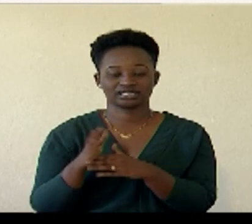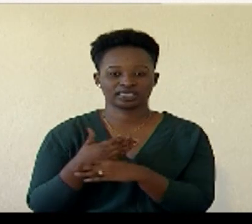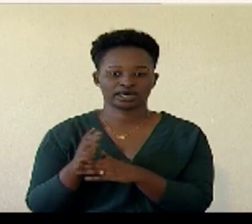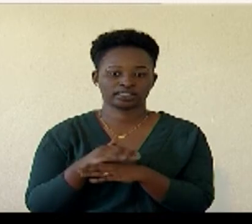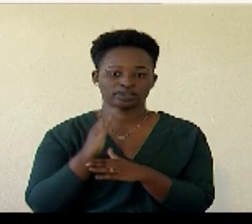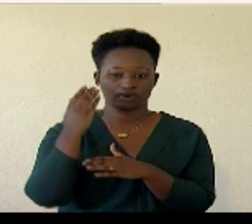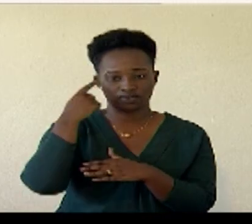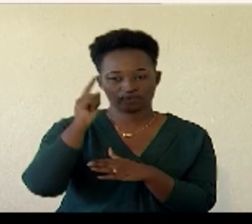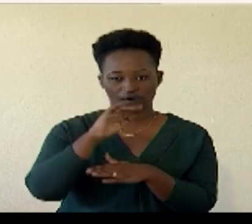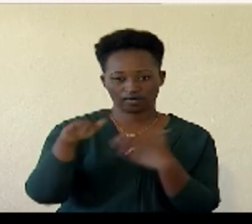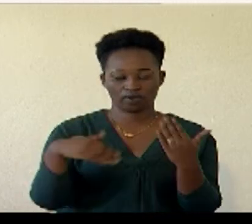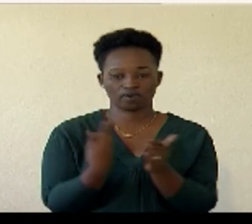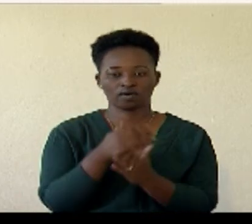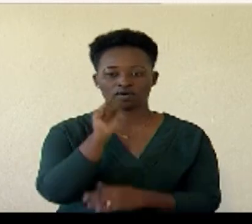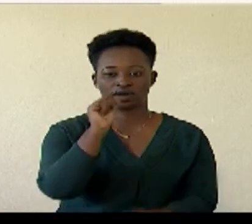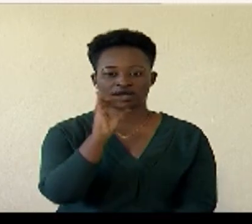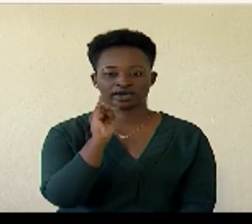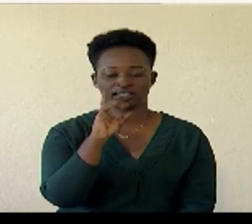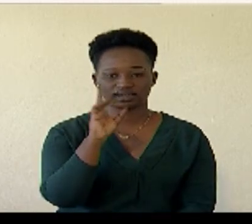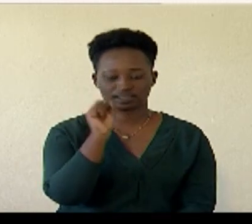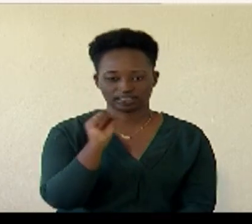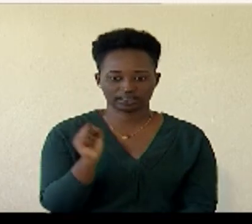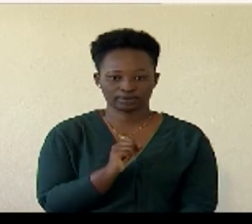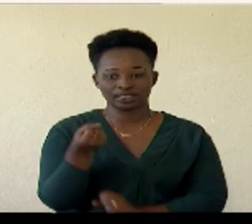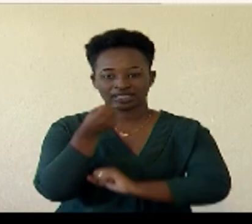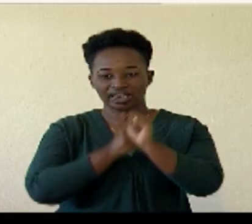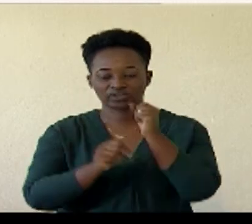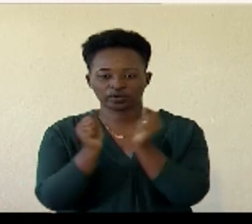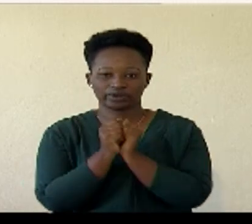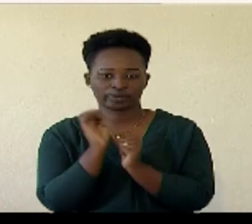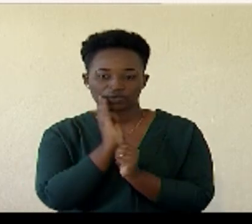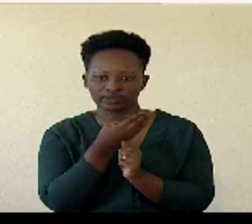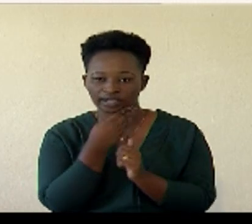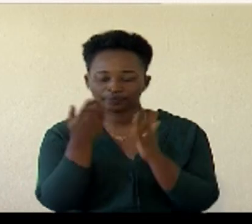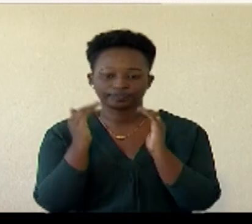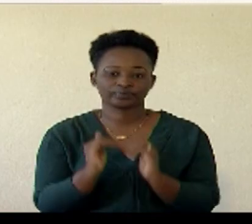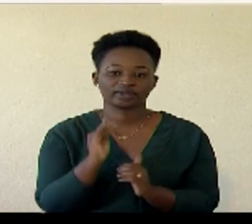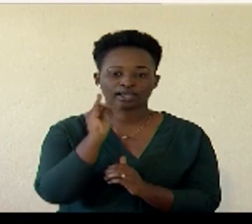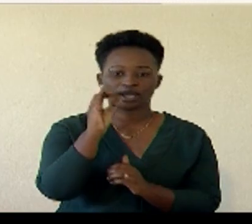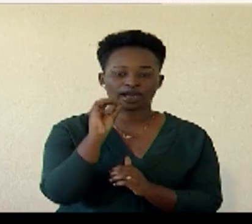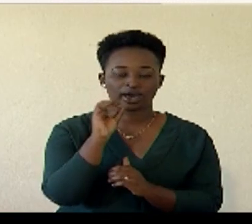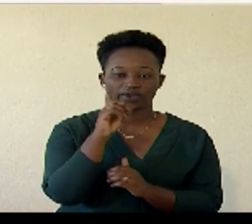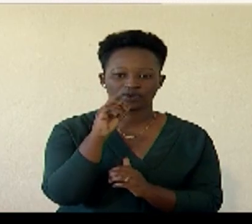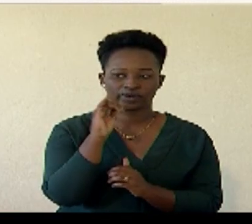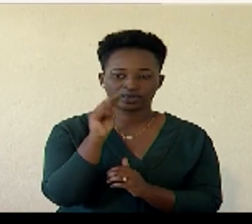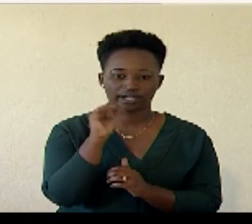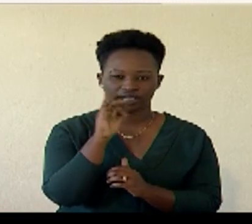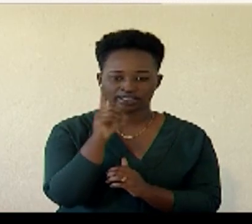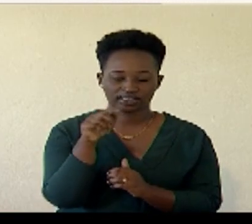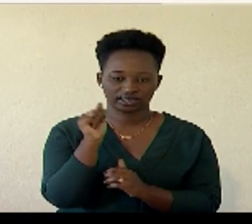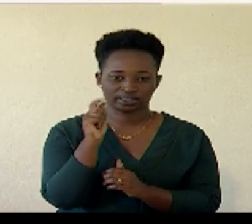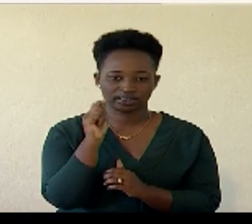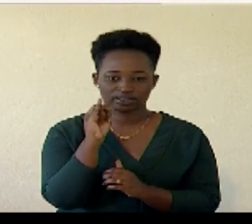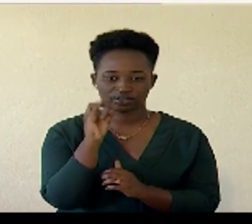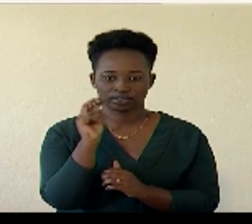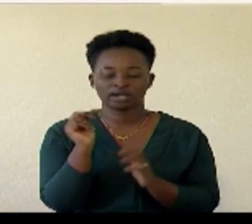the acids. The reaction with water, the ionization characteristics, and the